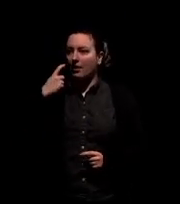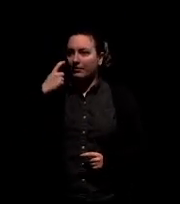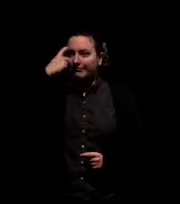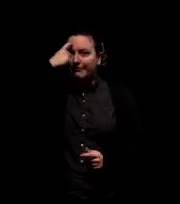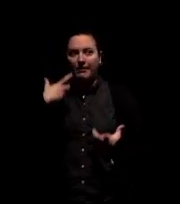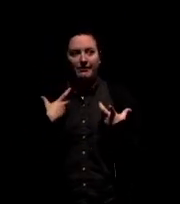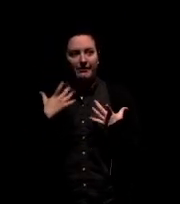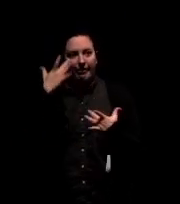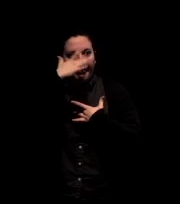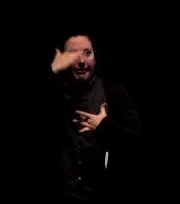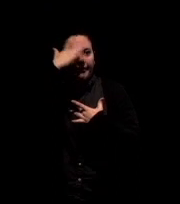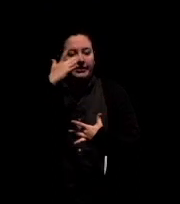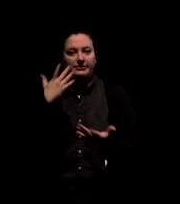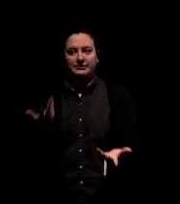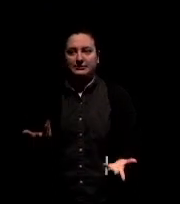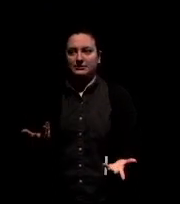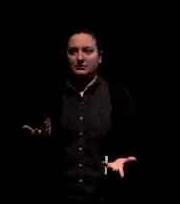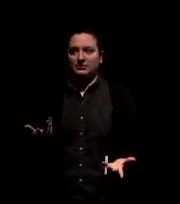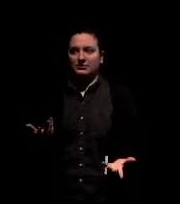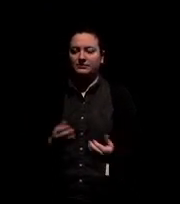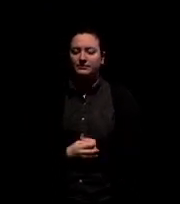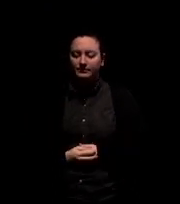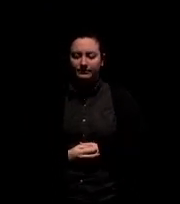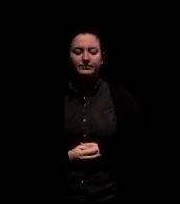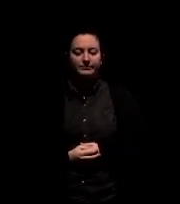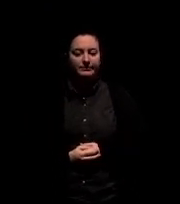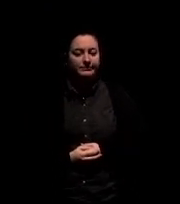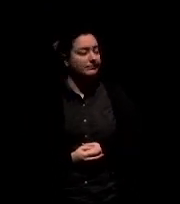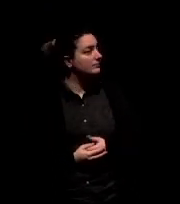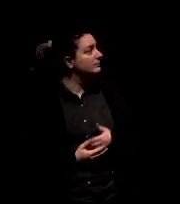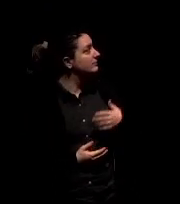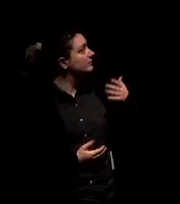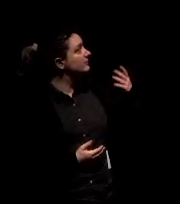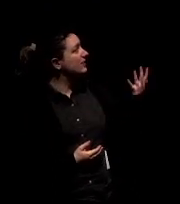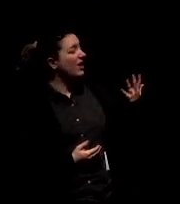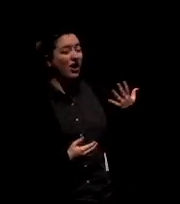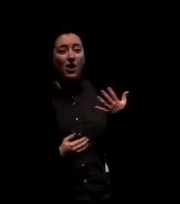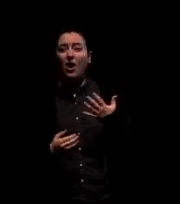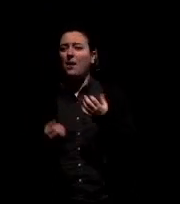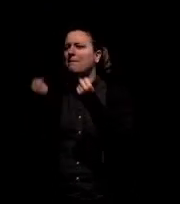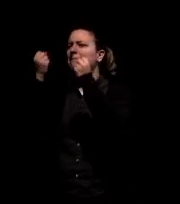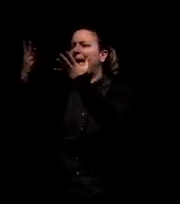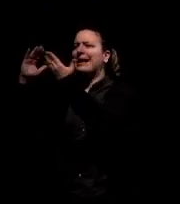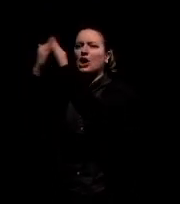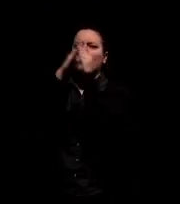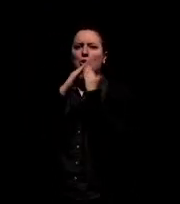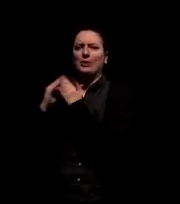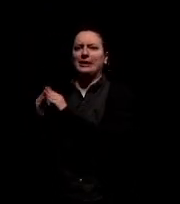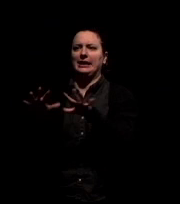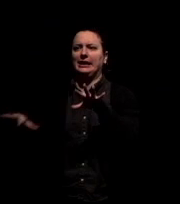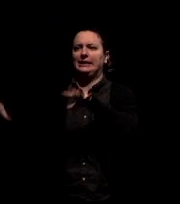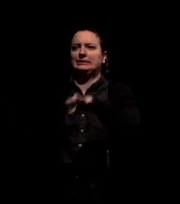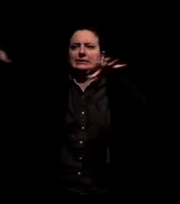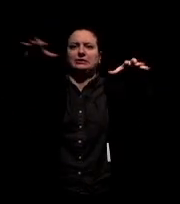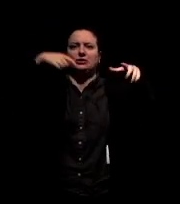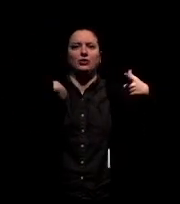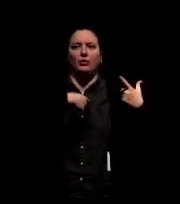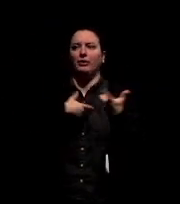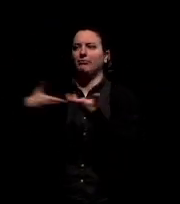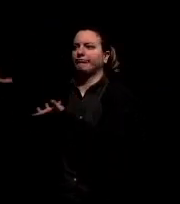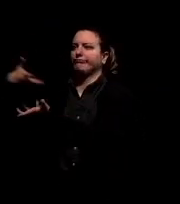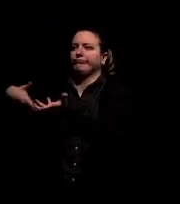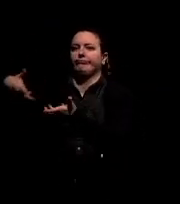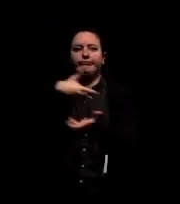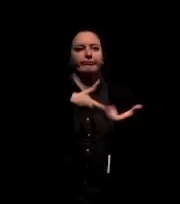result. Now, of all of the communities that we address at Rainbow Health, the one that I would like to take a few minutes to talk about